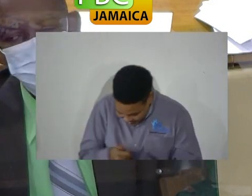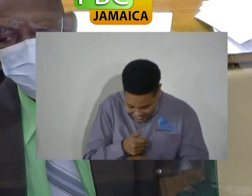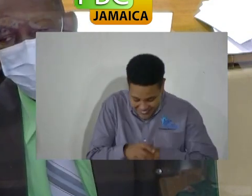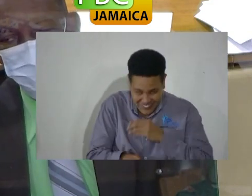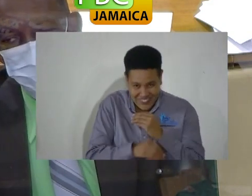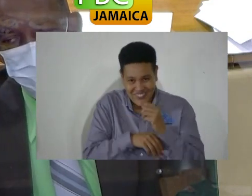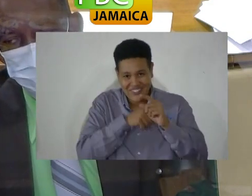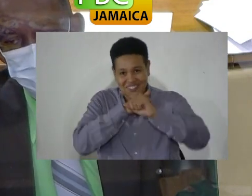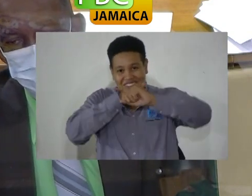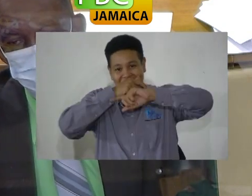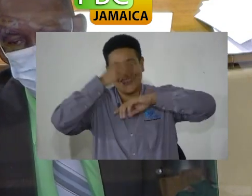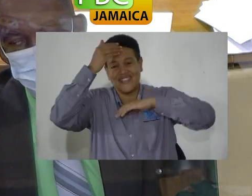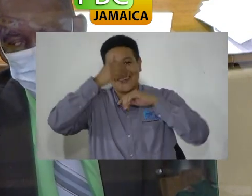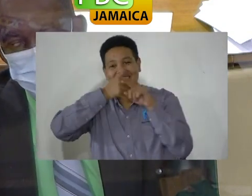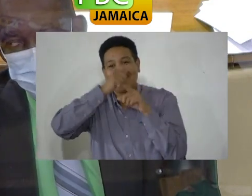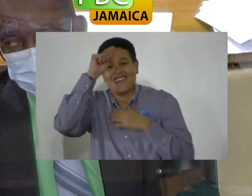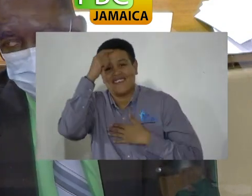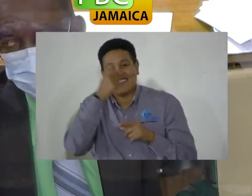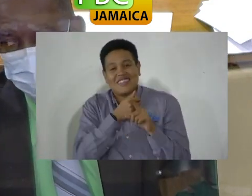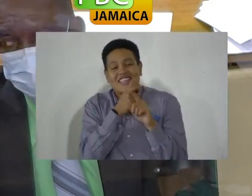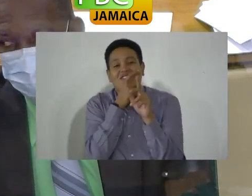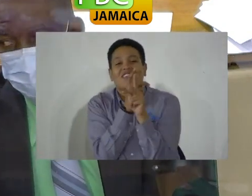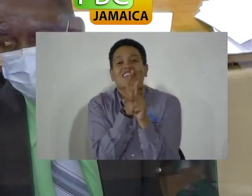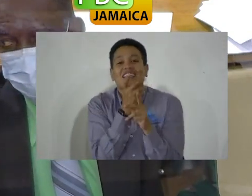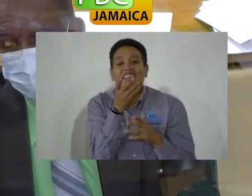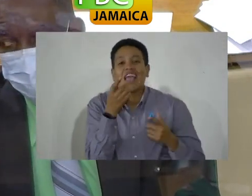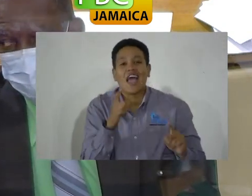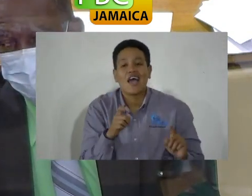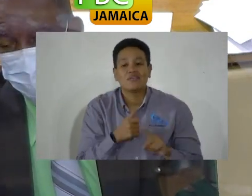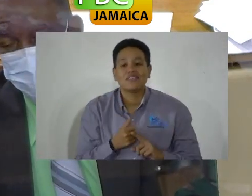It is at the forefront of the government's thinking, Madam Speaker,